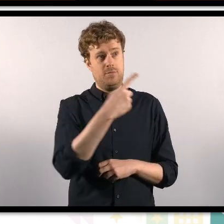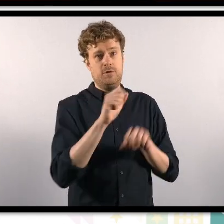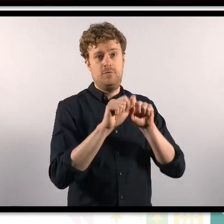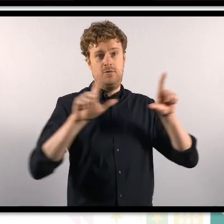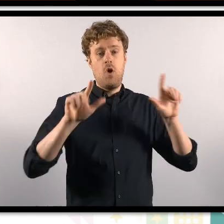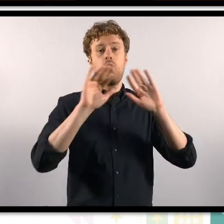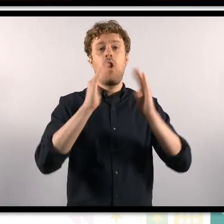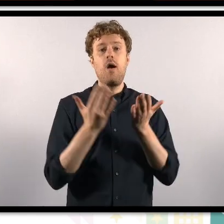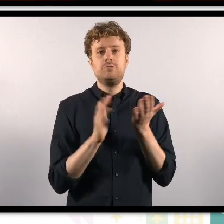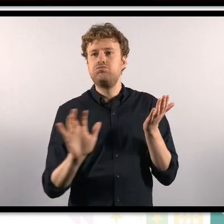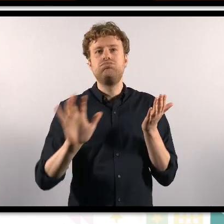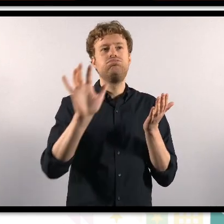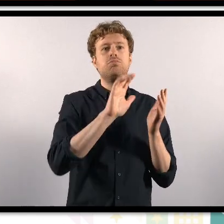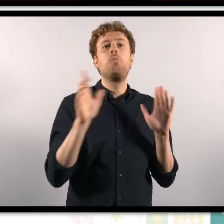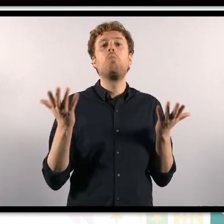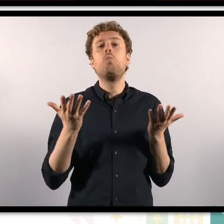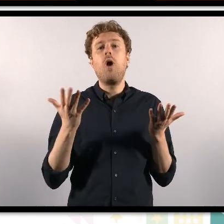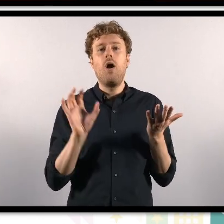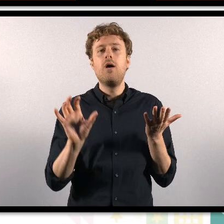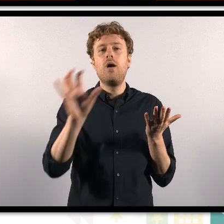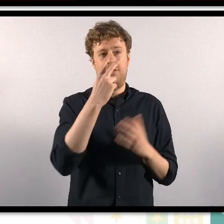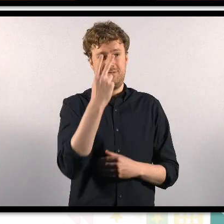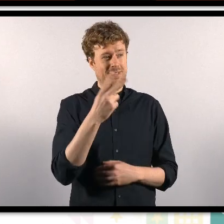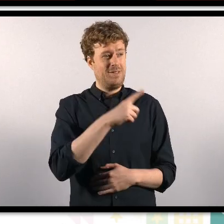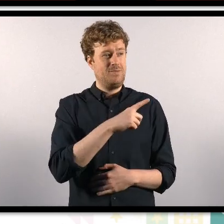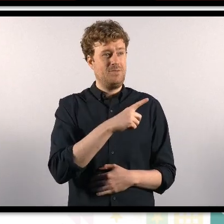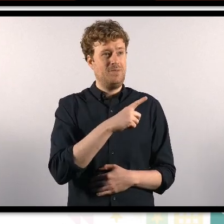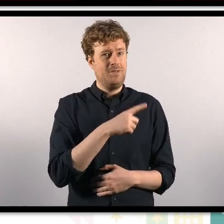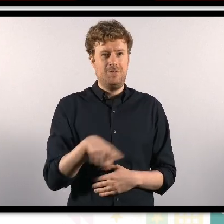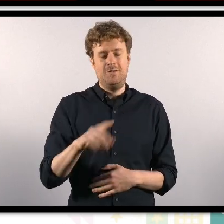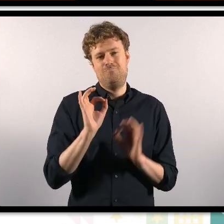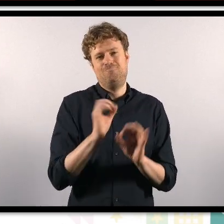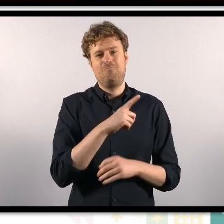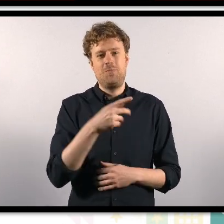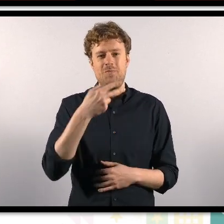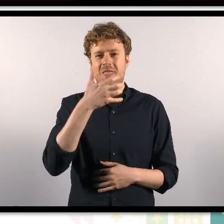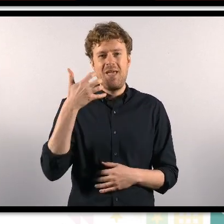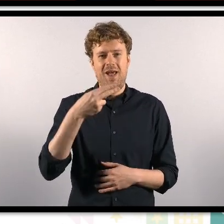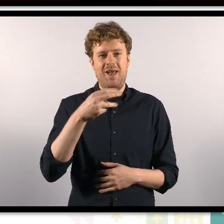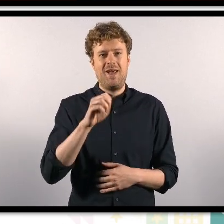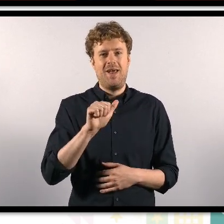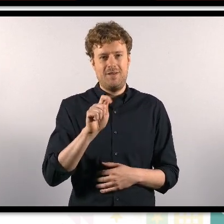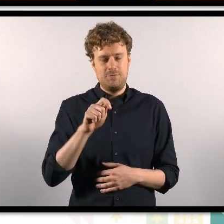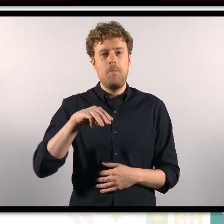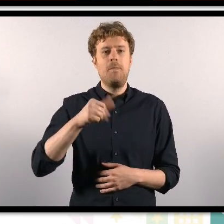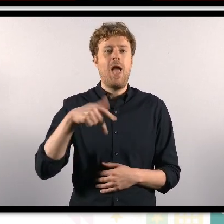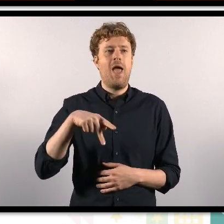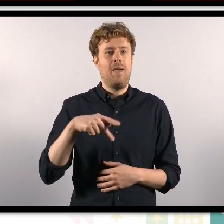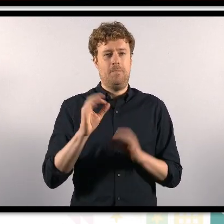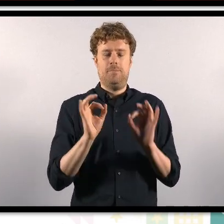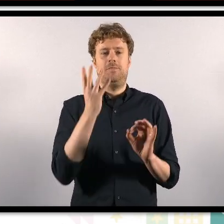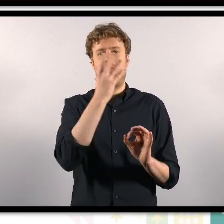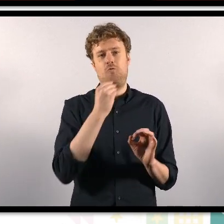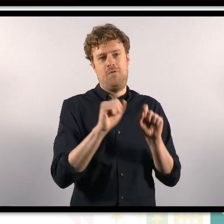where they come, and you kind of look at this map and you're like, oh wow, this is like truly all over the world is kind of